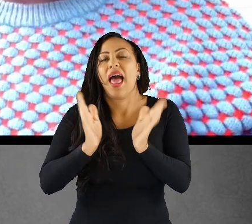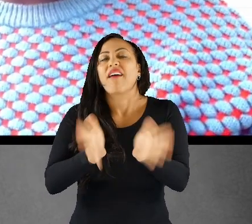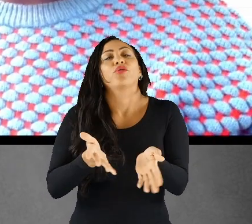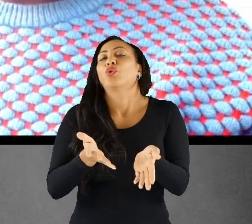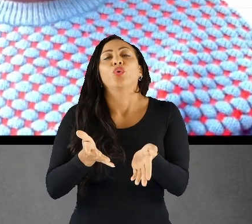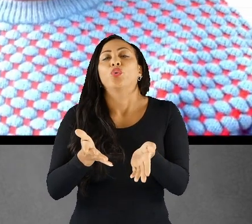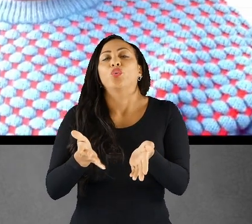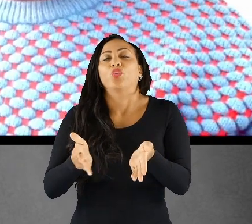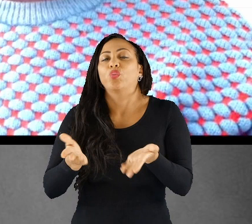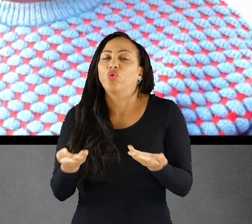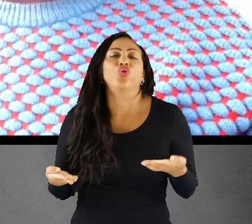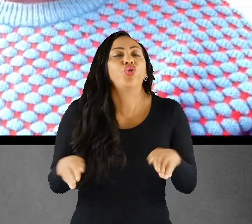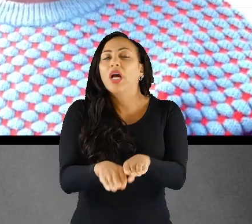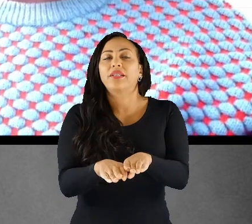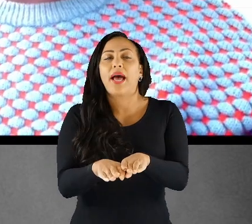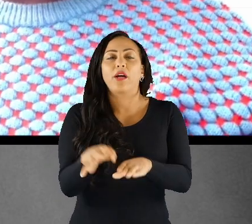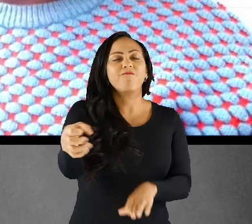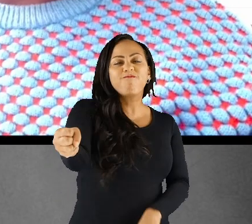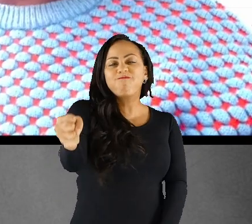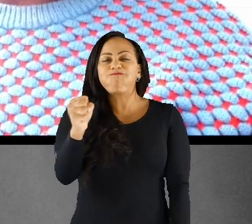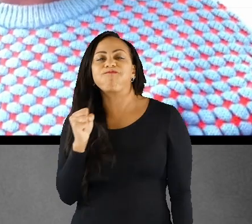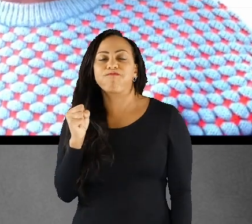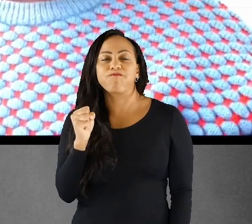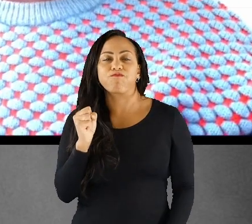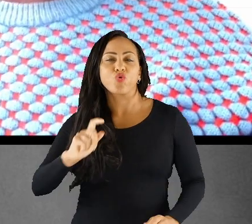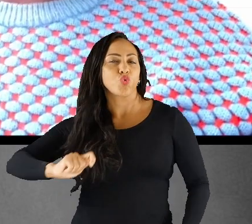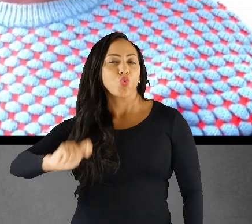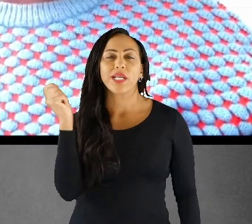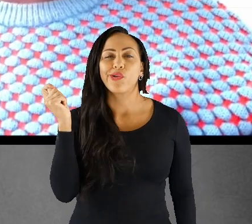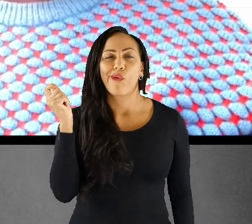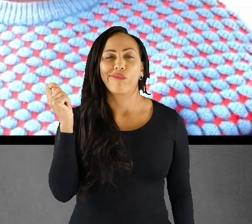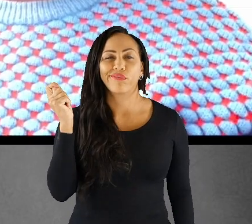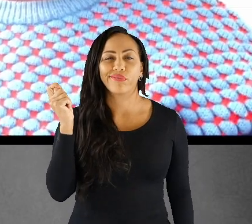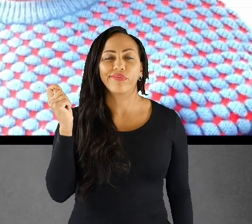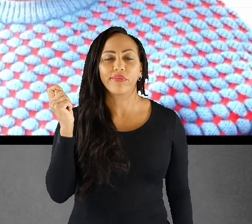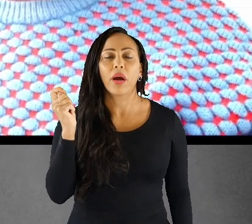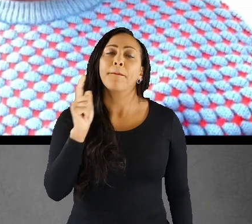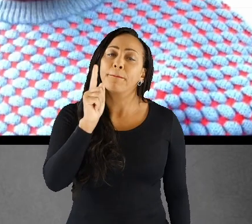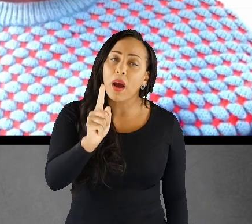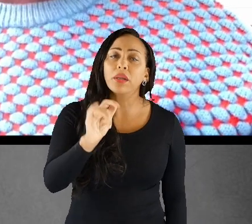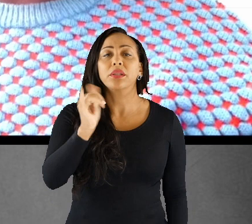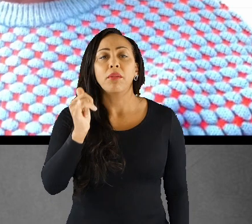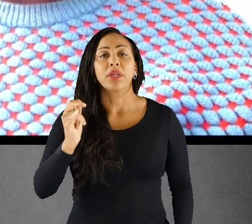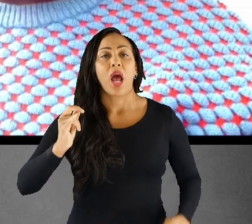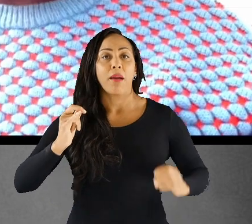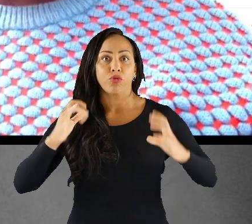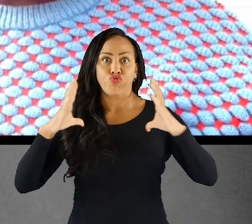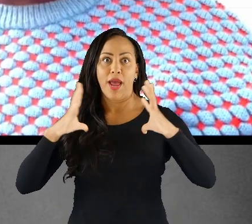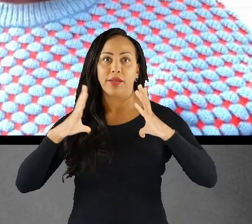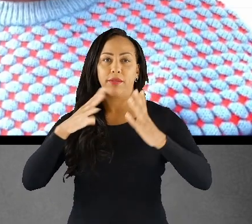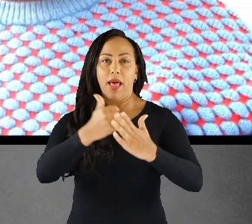shut down. But then other times I do use it to think things through when I'm